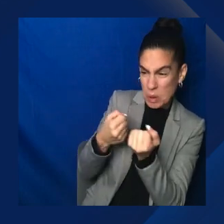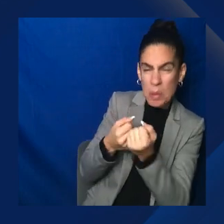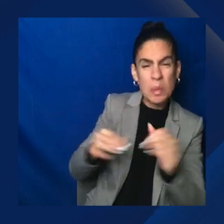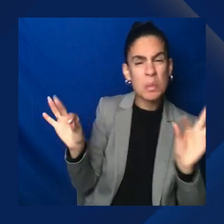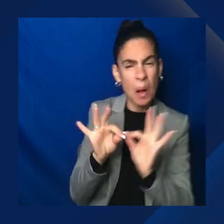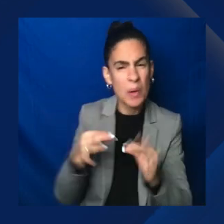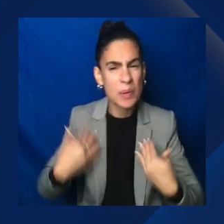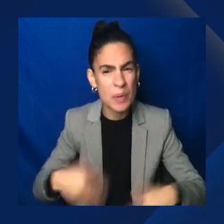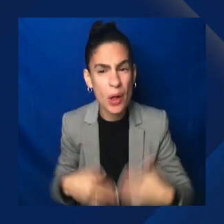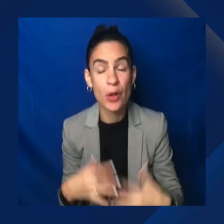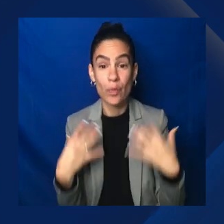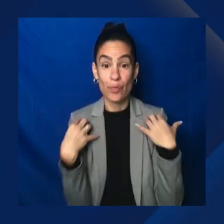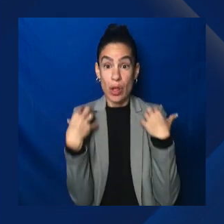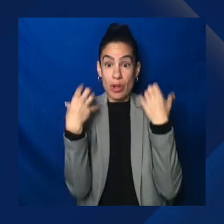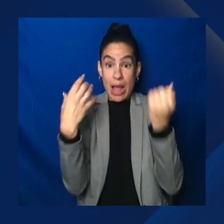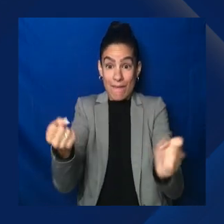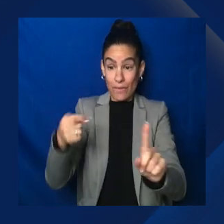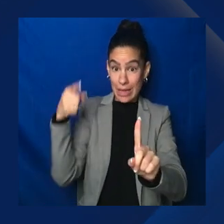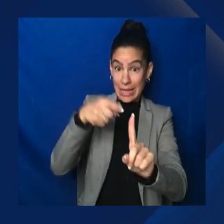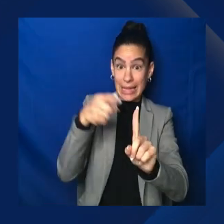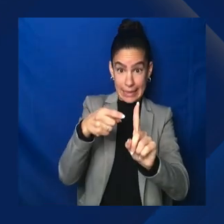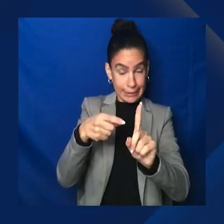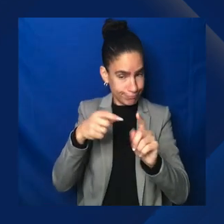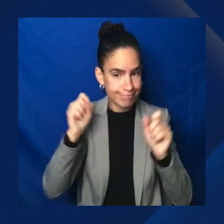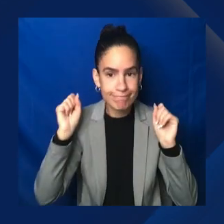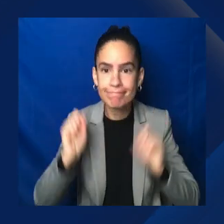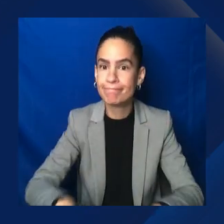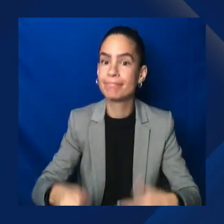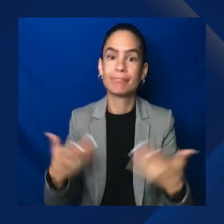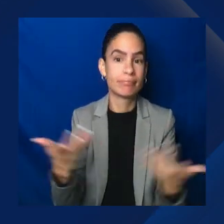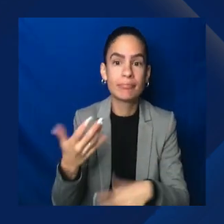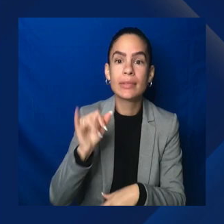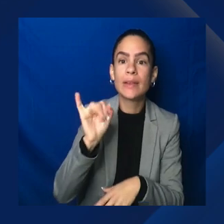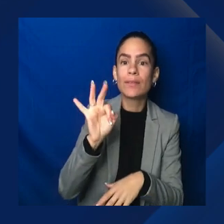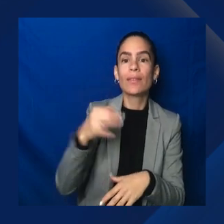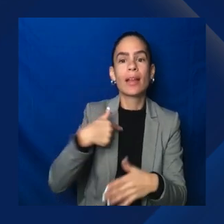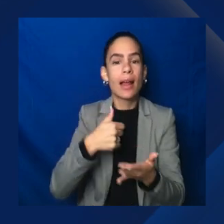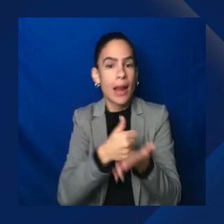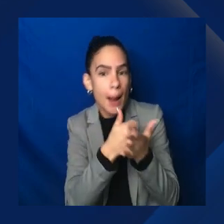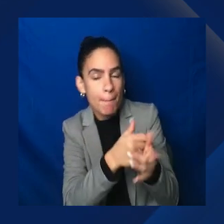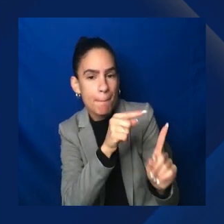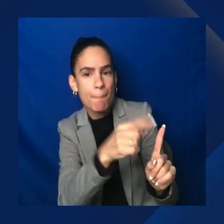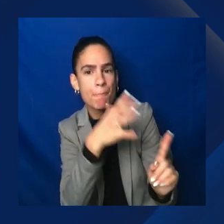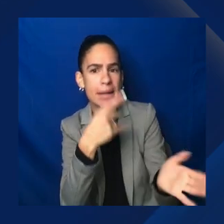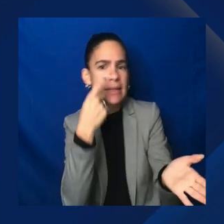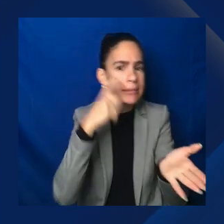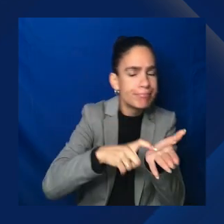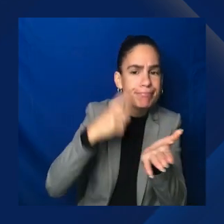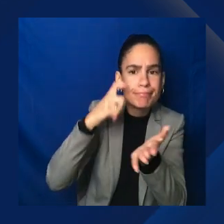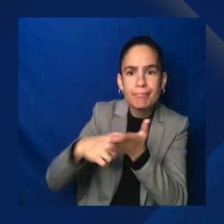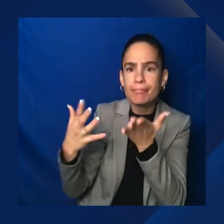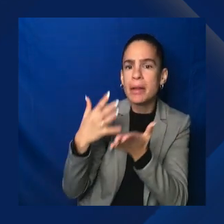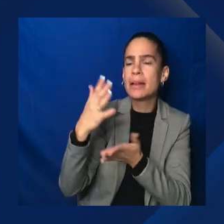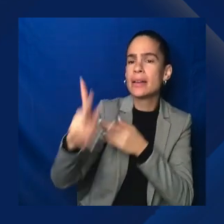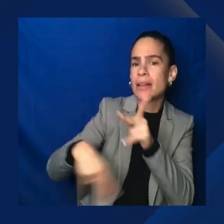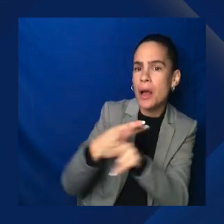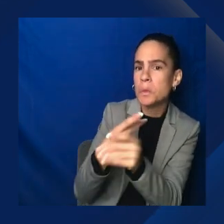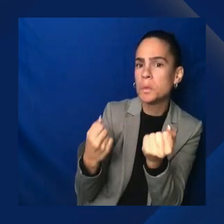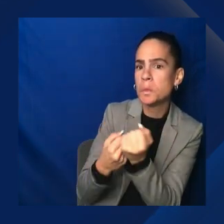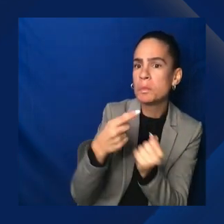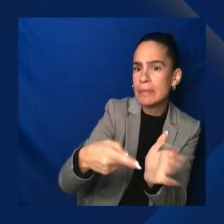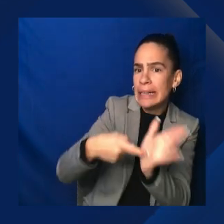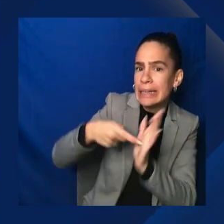by helping mothers identify the types of support they need and who is best from their own